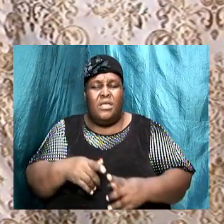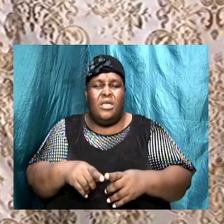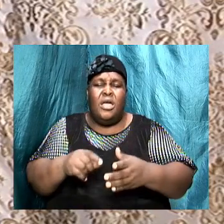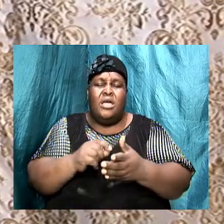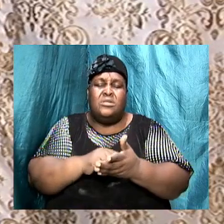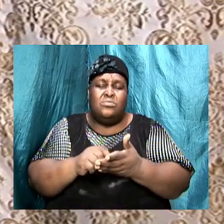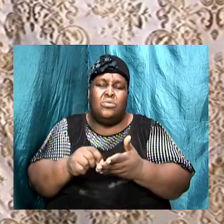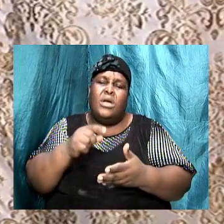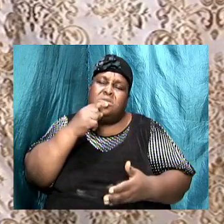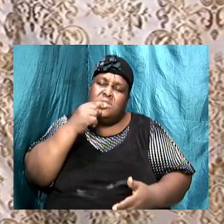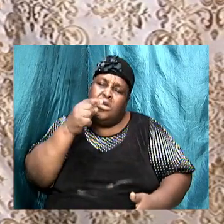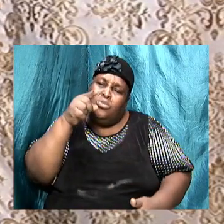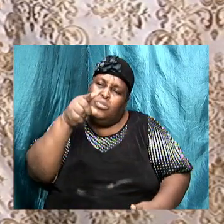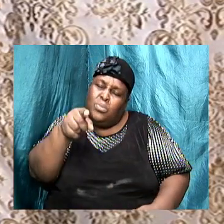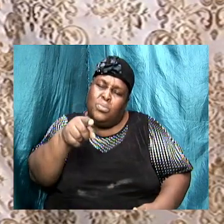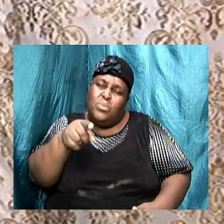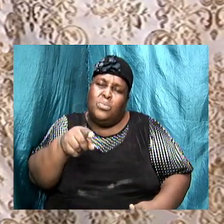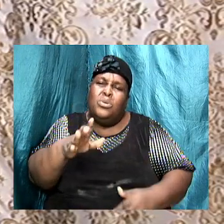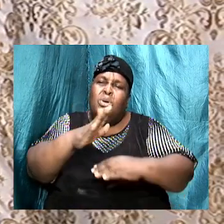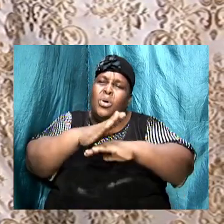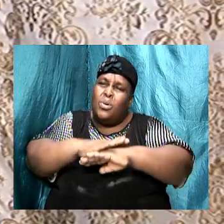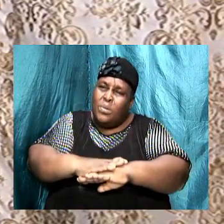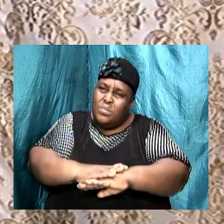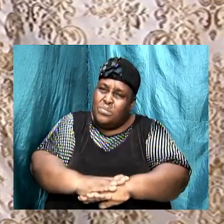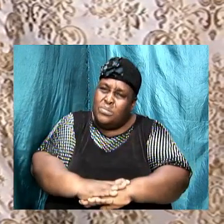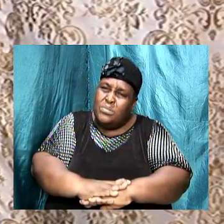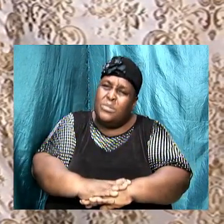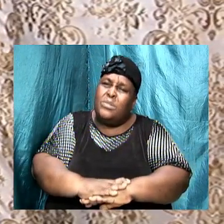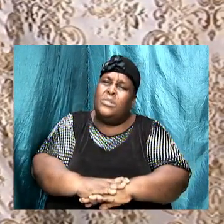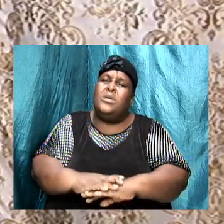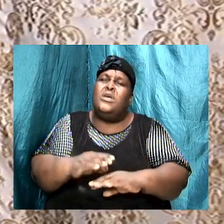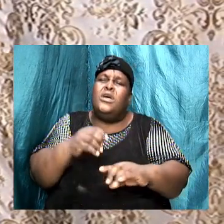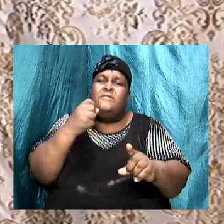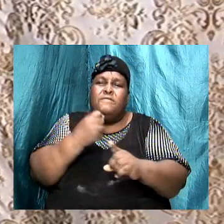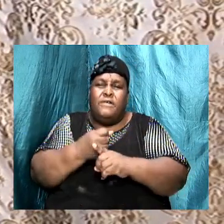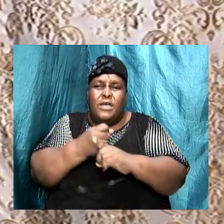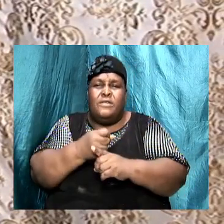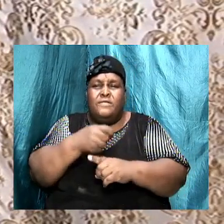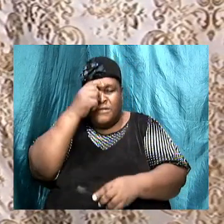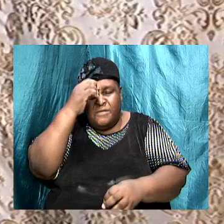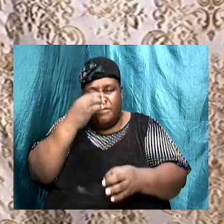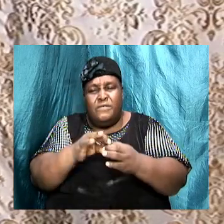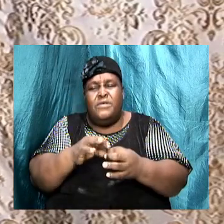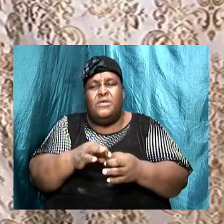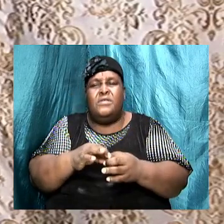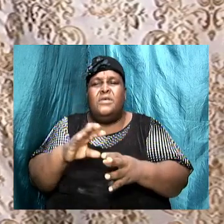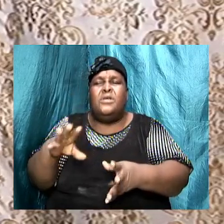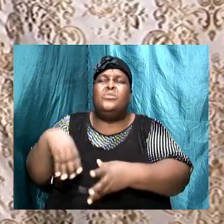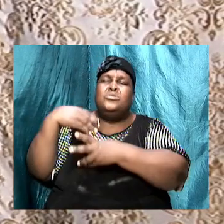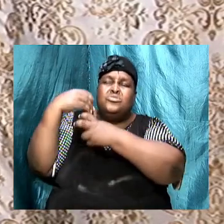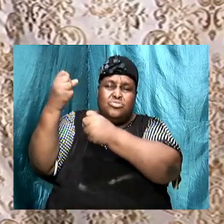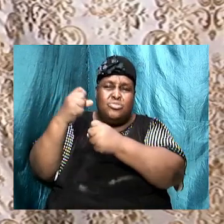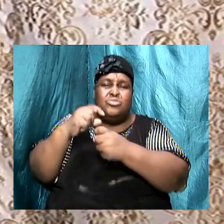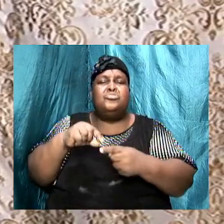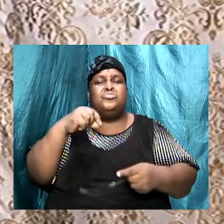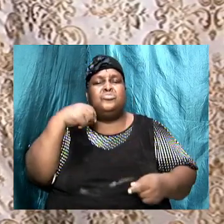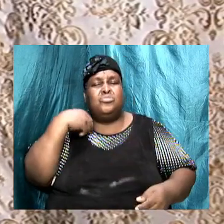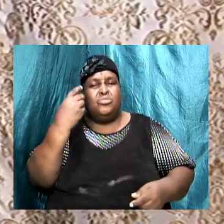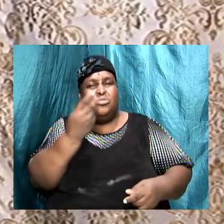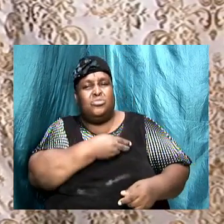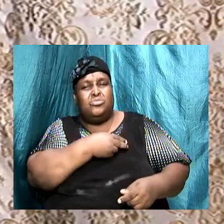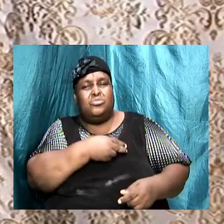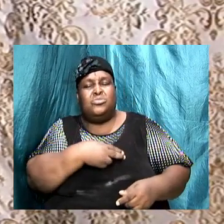urge you to contend for the faith that was entrusted to us. Sound doctrine